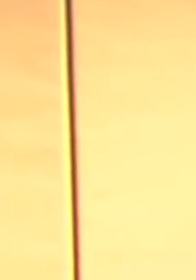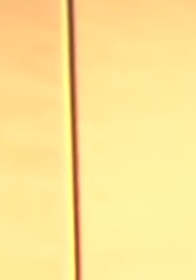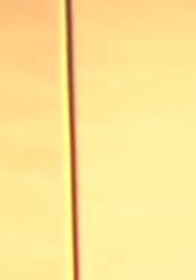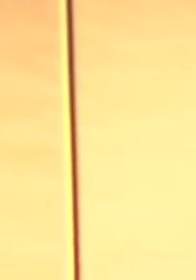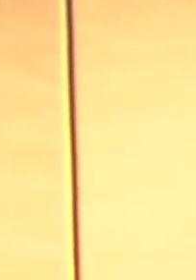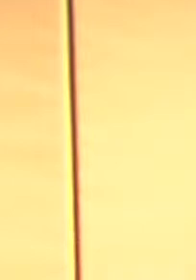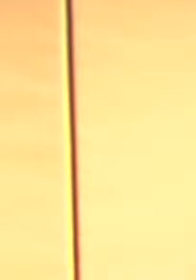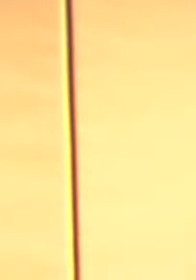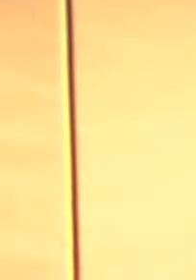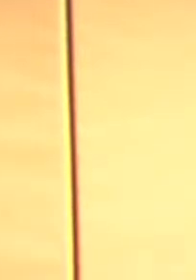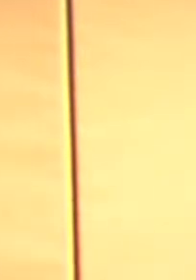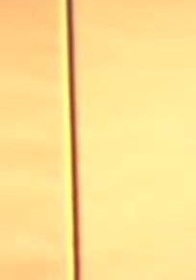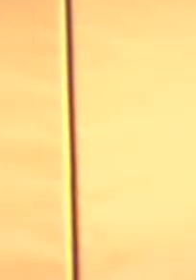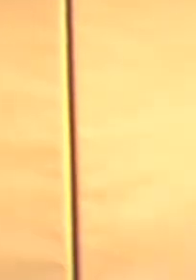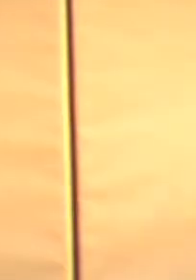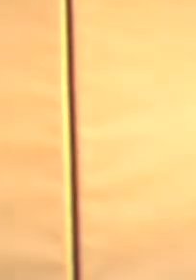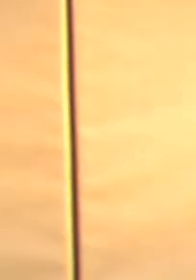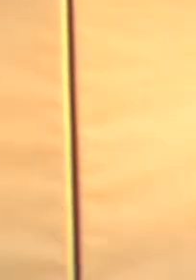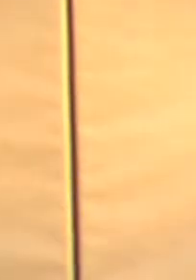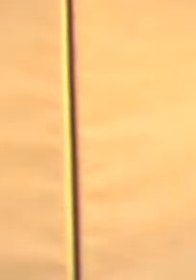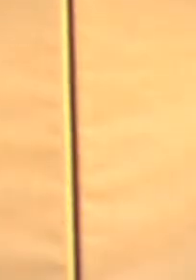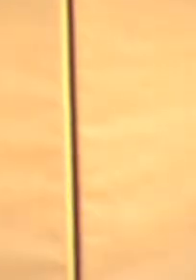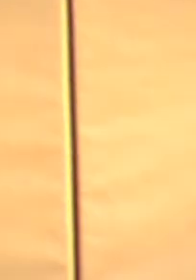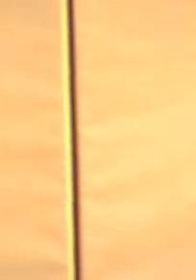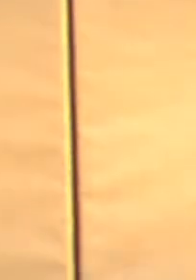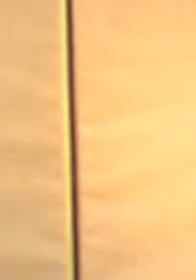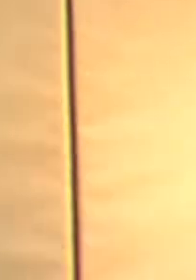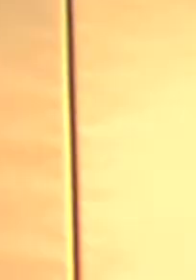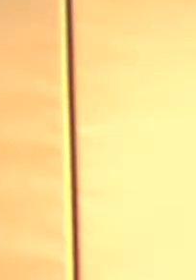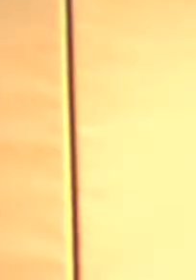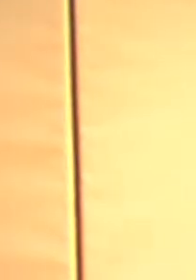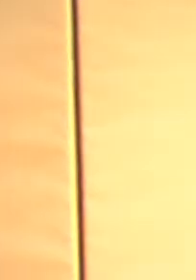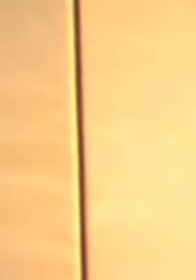School class of 2022.